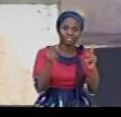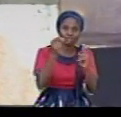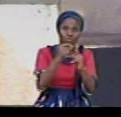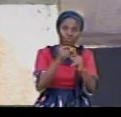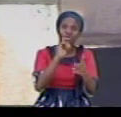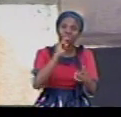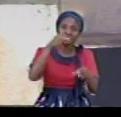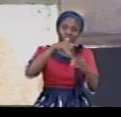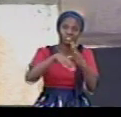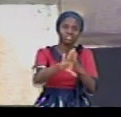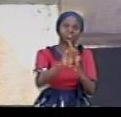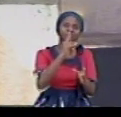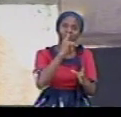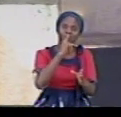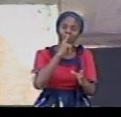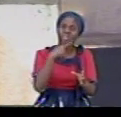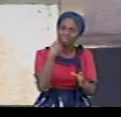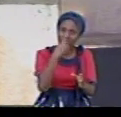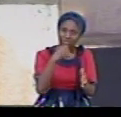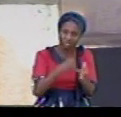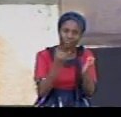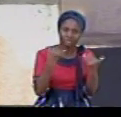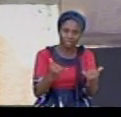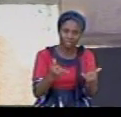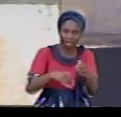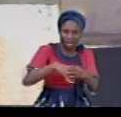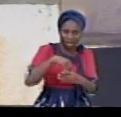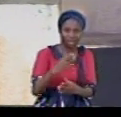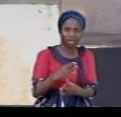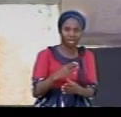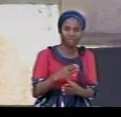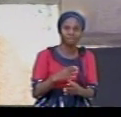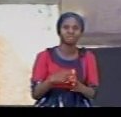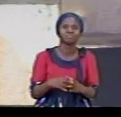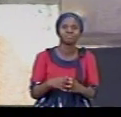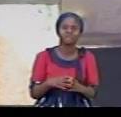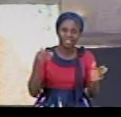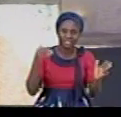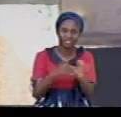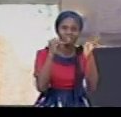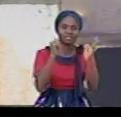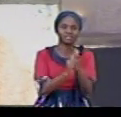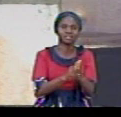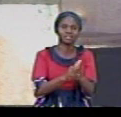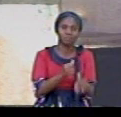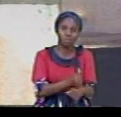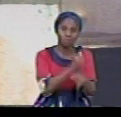mouth. Speak it out. Against that mountain, it will go.